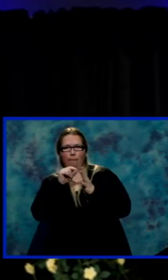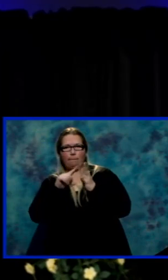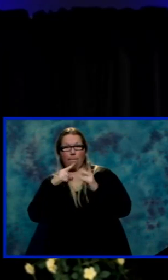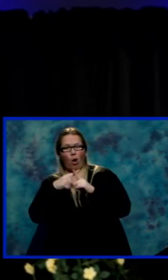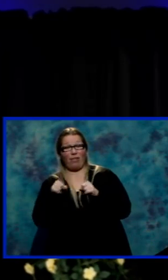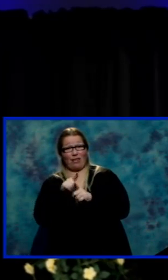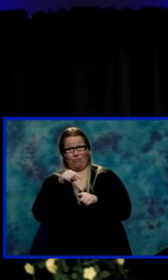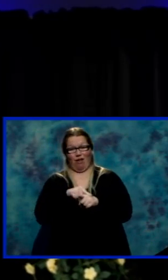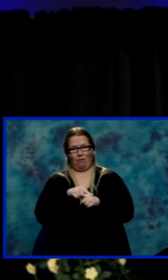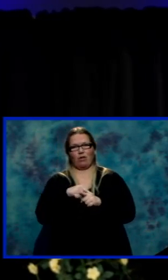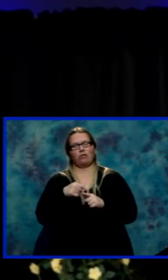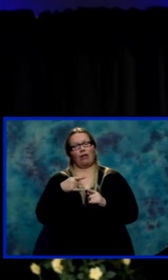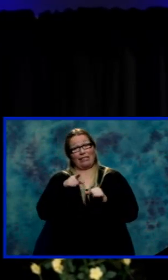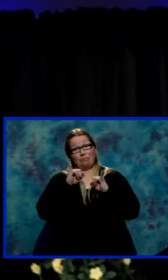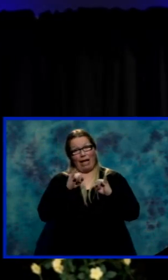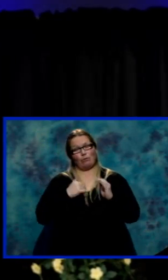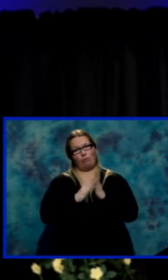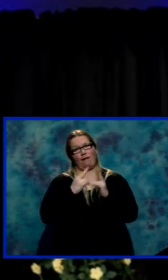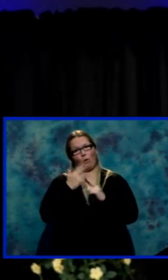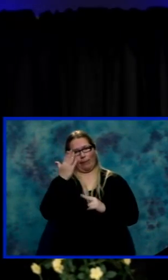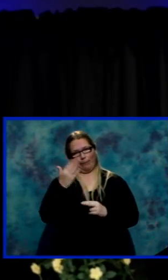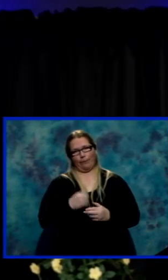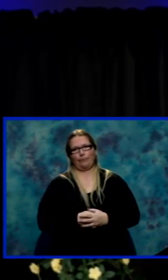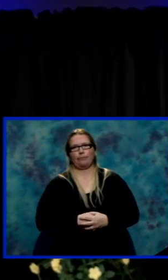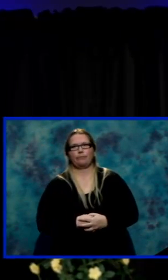pretty bad. So let's pray for Nathan.